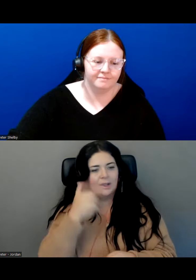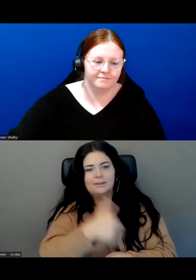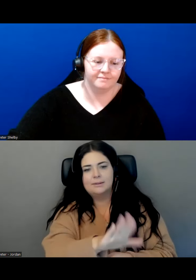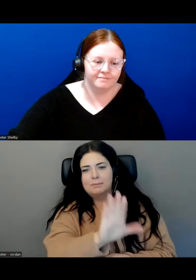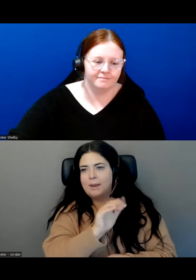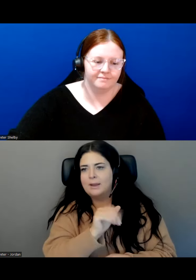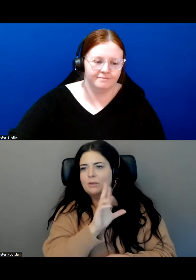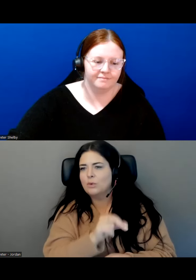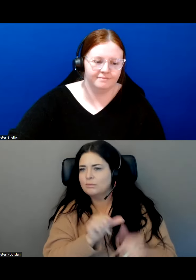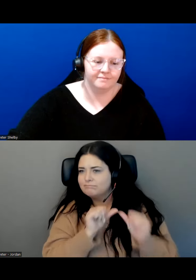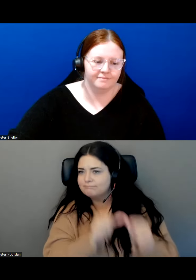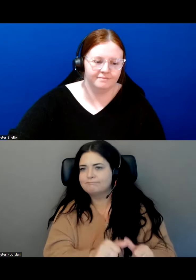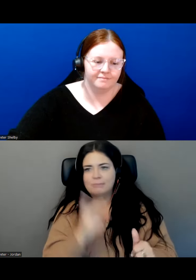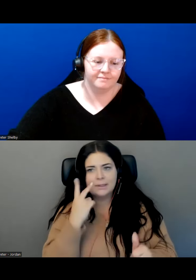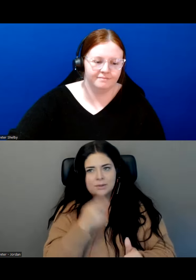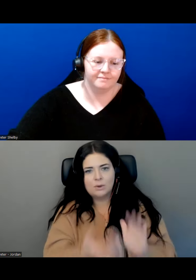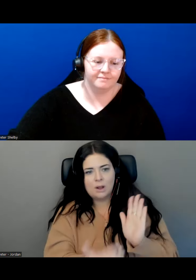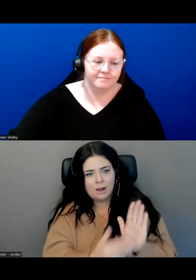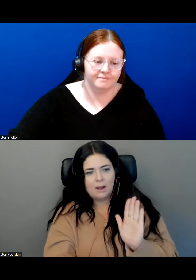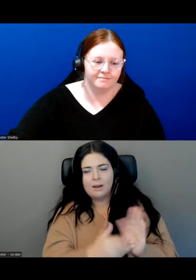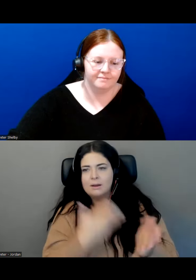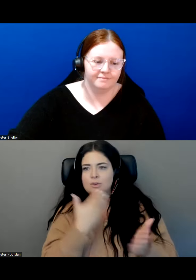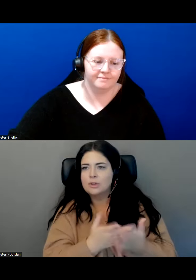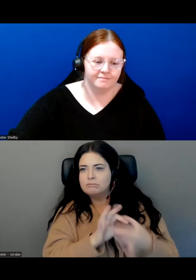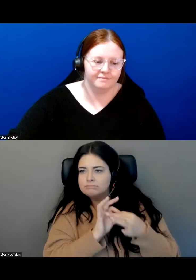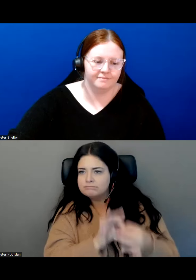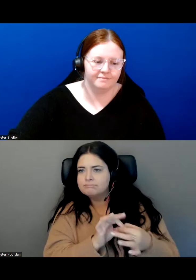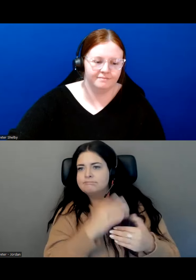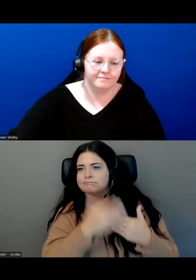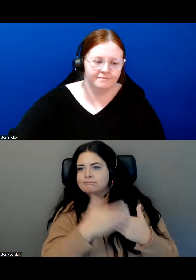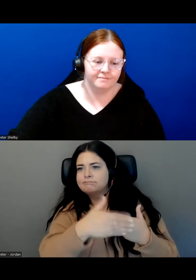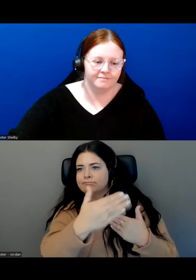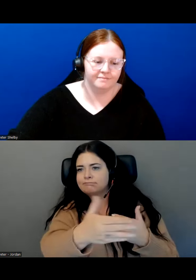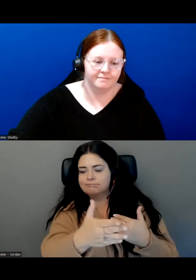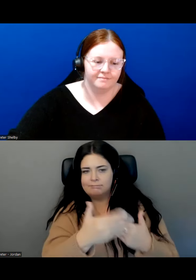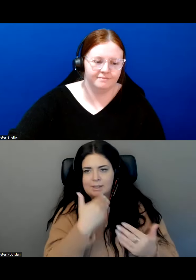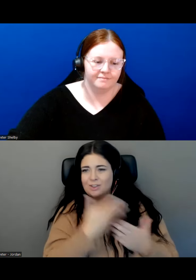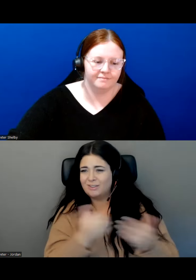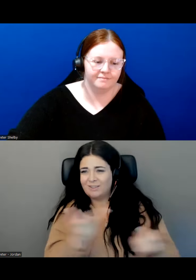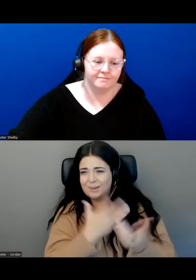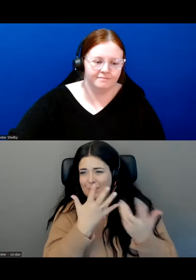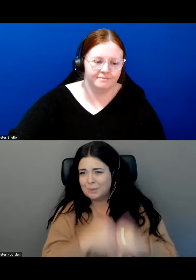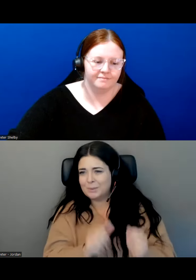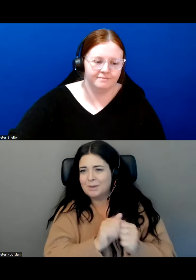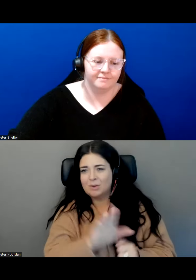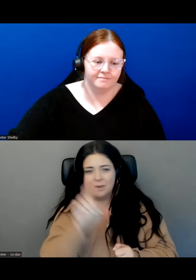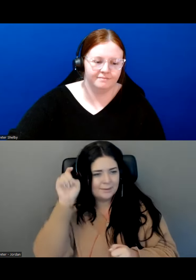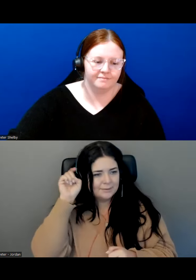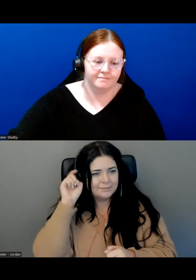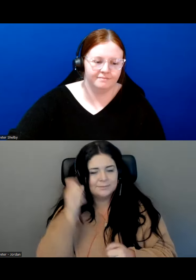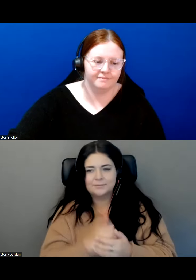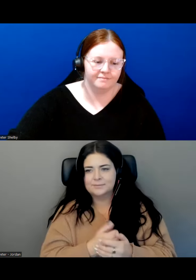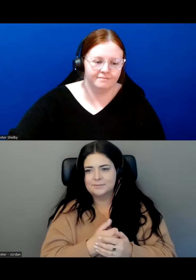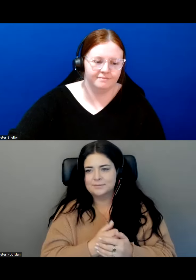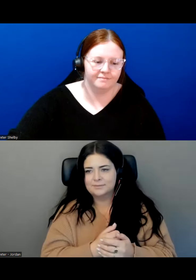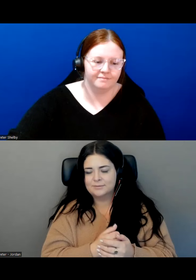want to continue to have that relationship with you and make sure that you're doing really well with your hearing, and if you go for technology long